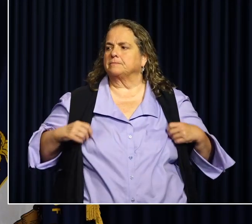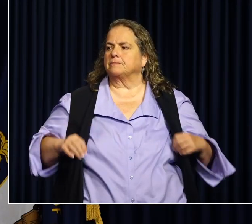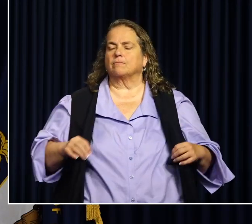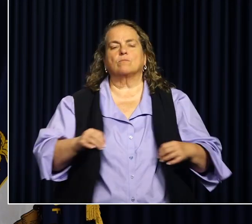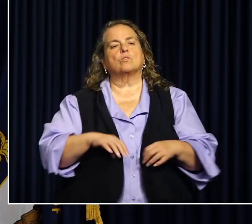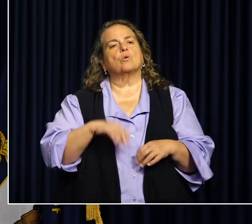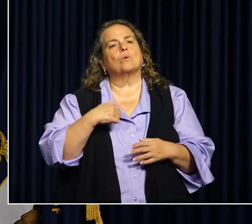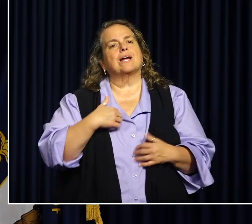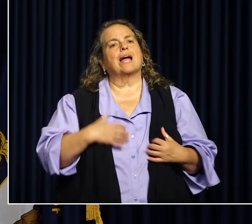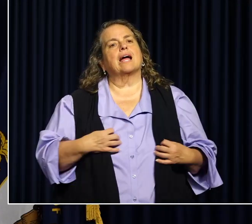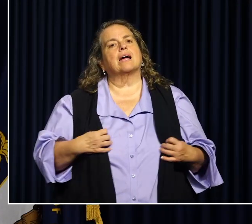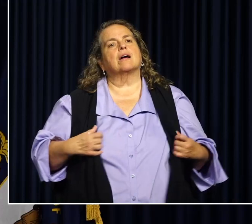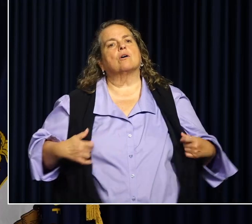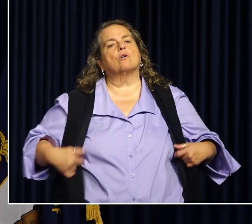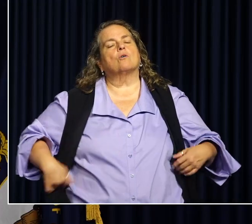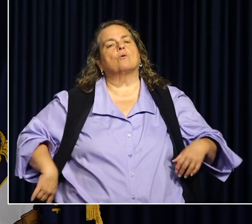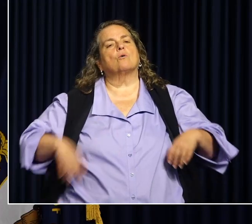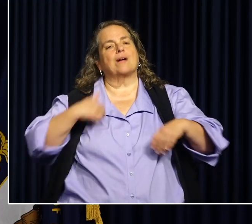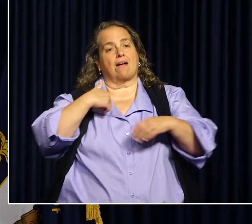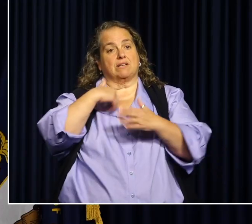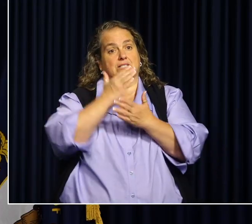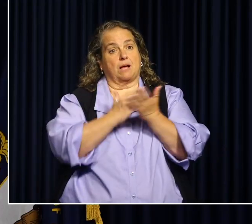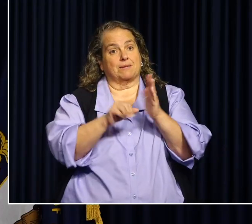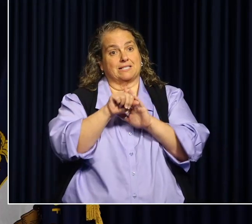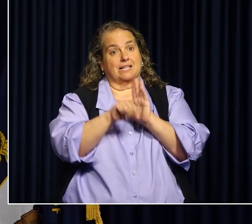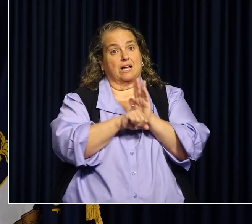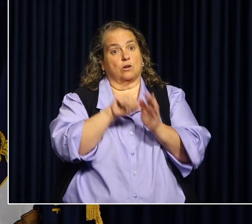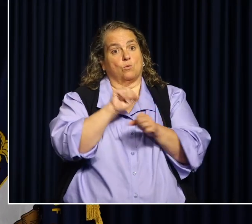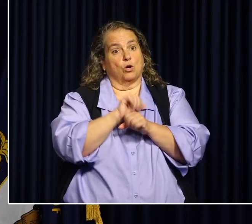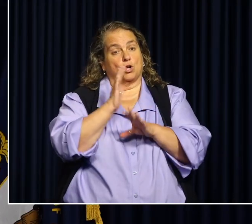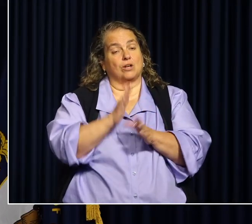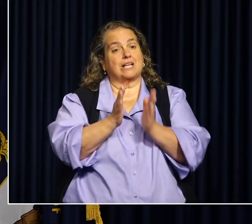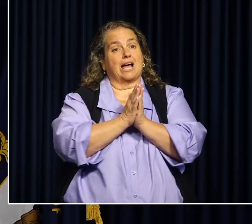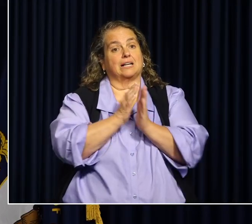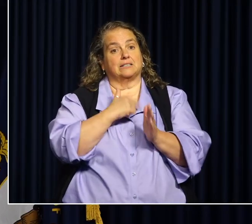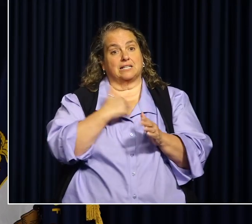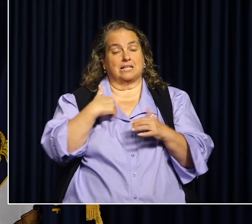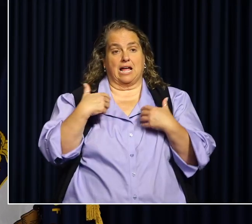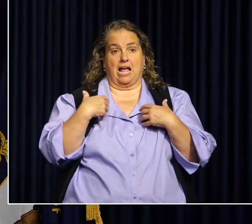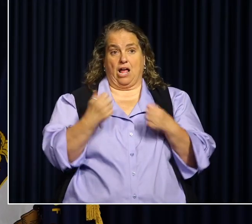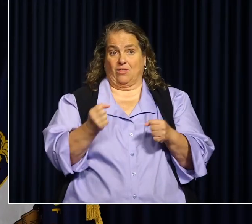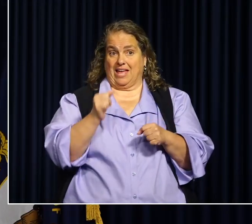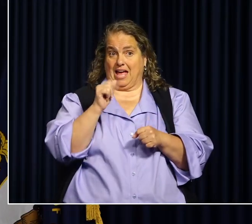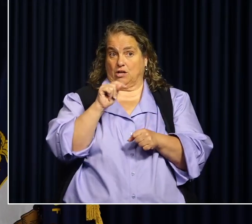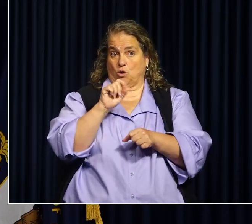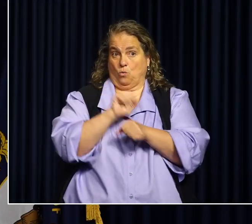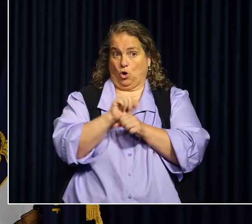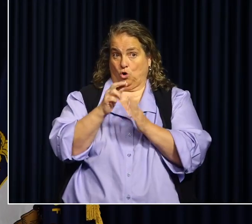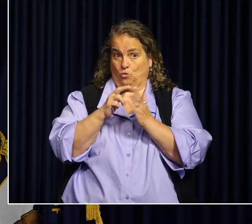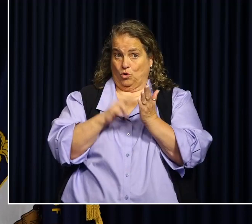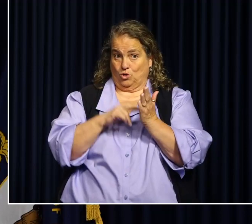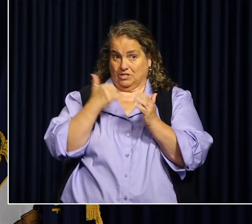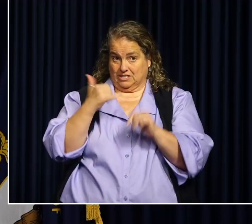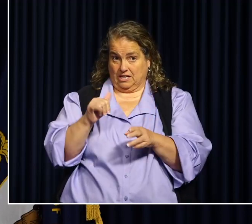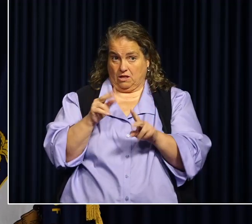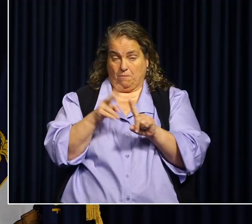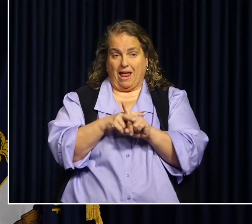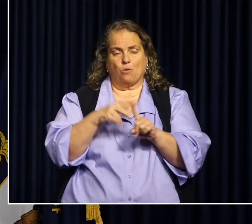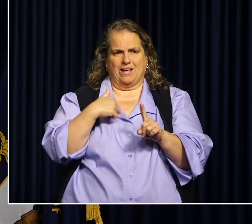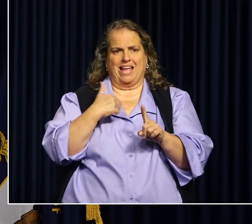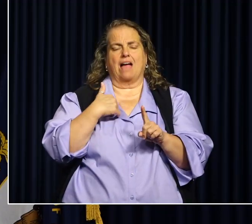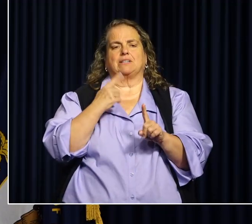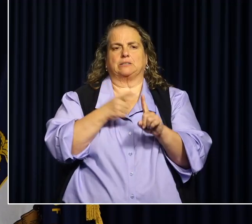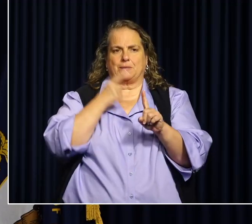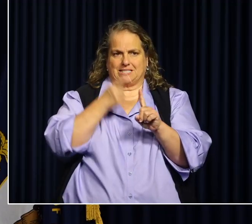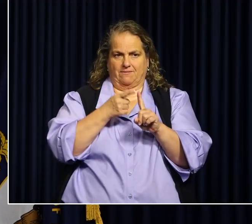We have some state workers ask us if Healthy at Work rules are supposed to apply to them. So we have specific government guidance that's now